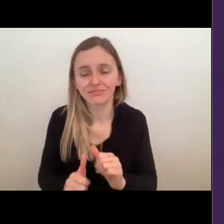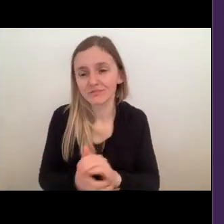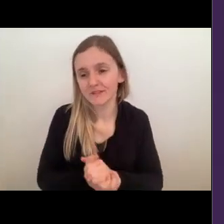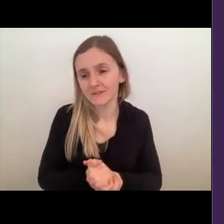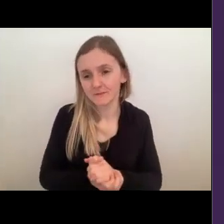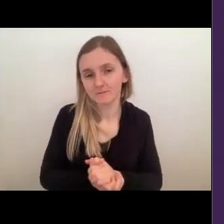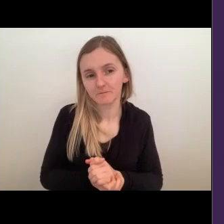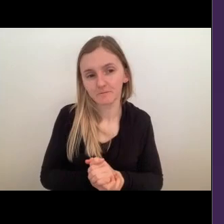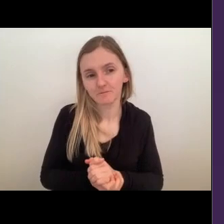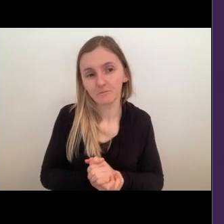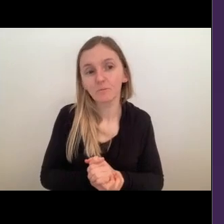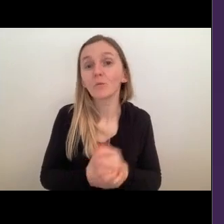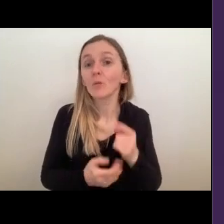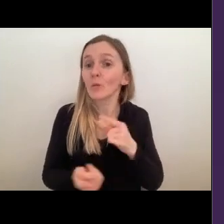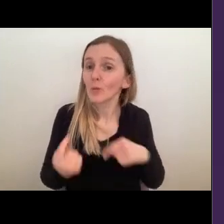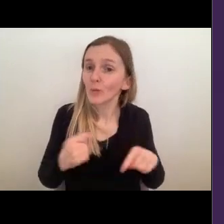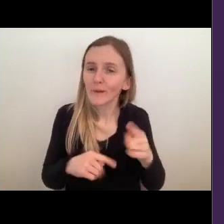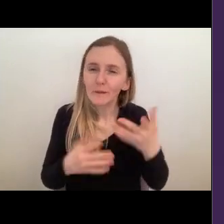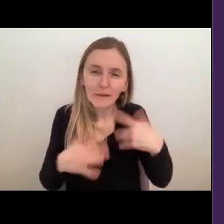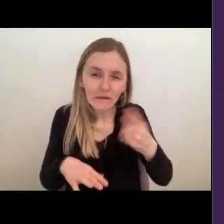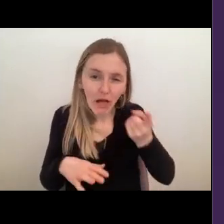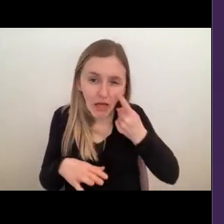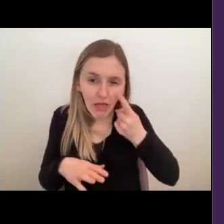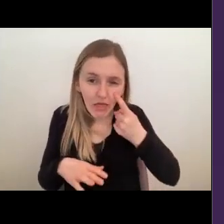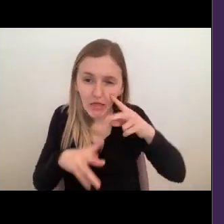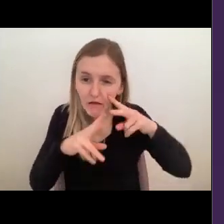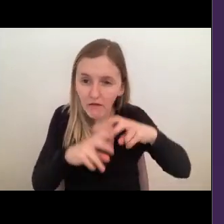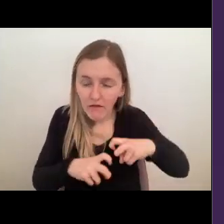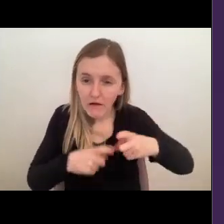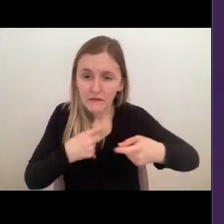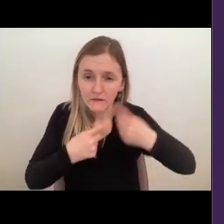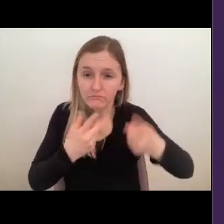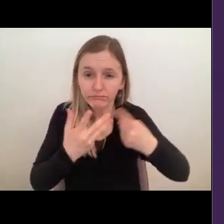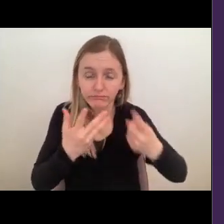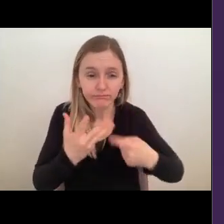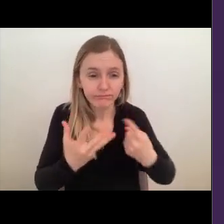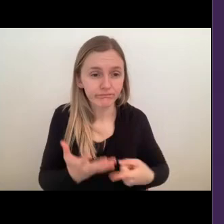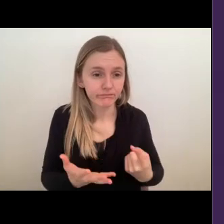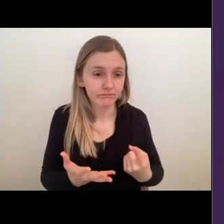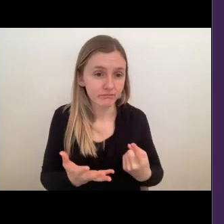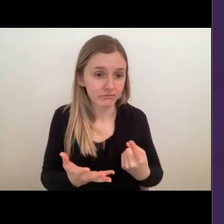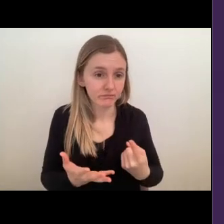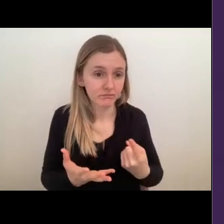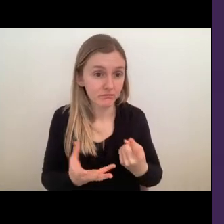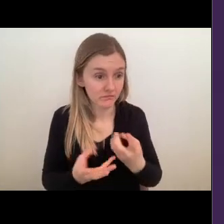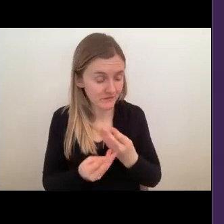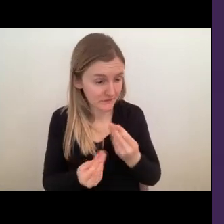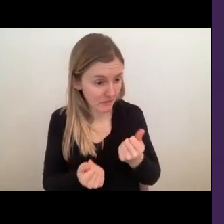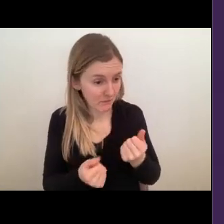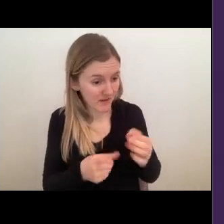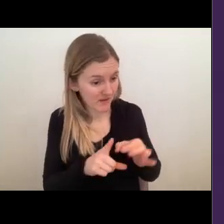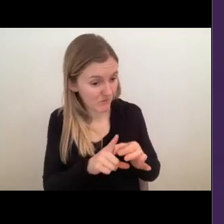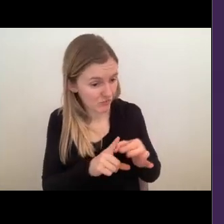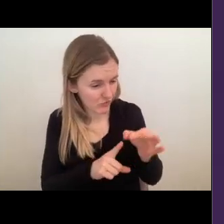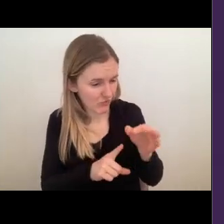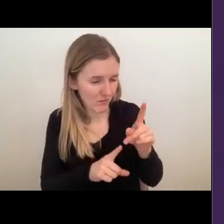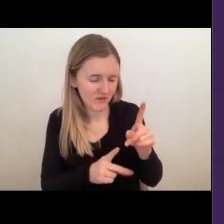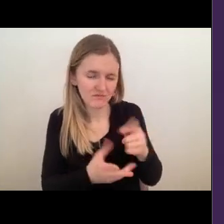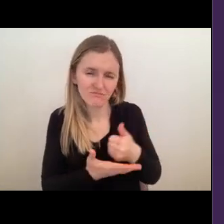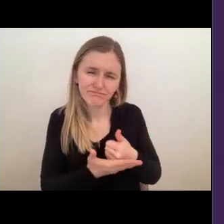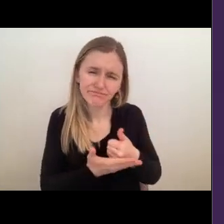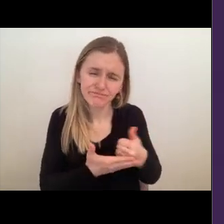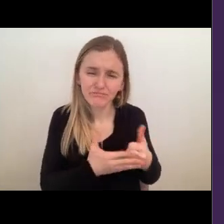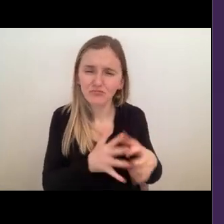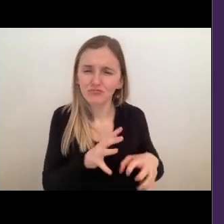what we did. We explored everything that we could, and you know, certainly there was some improvement, but she always struggled with